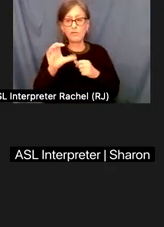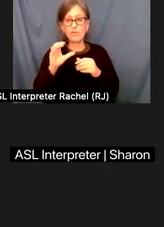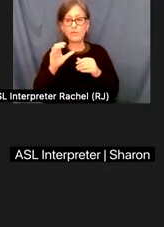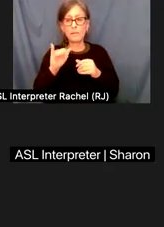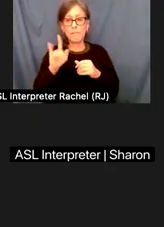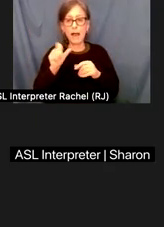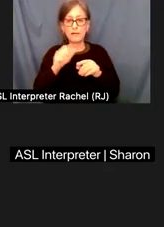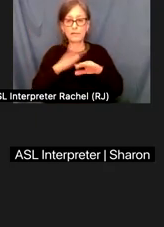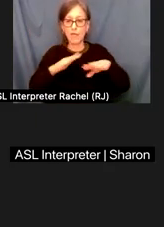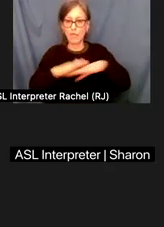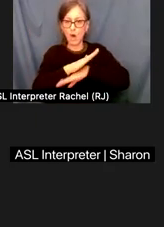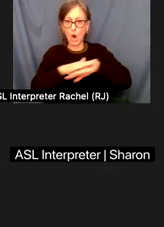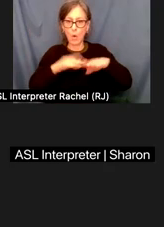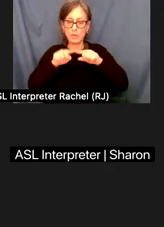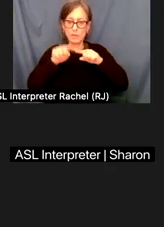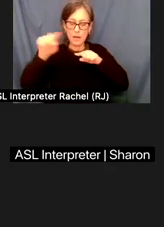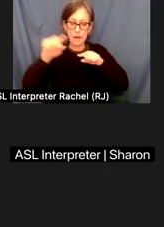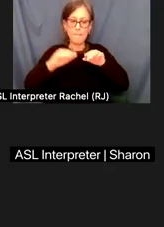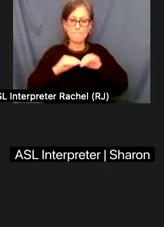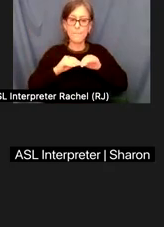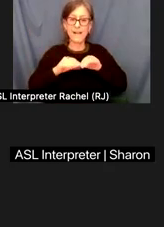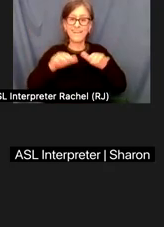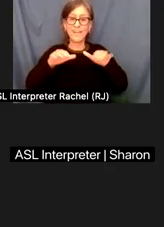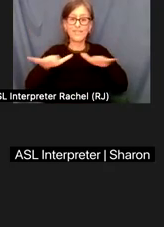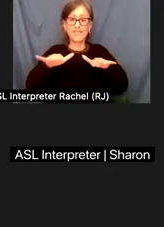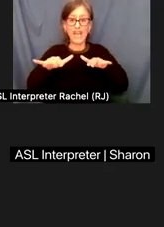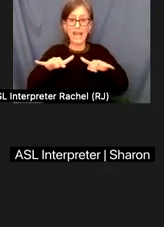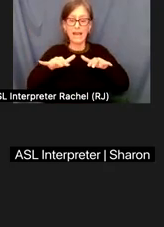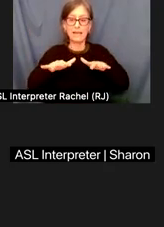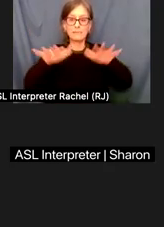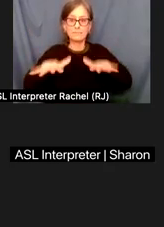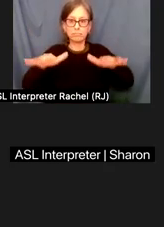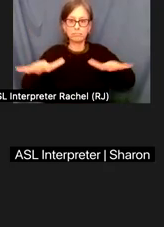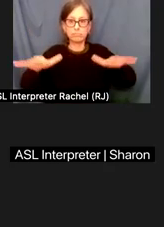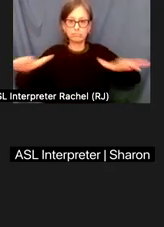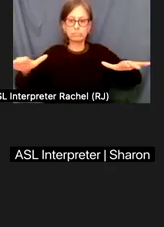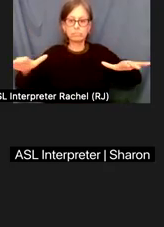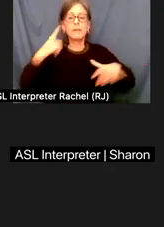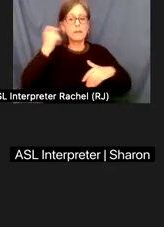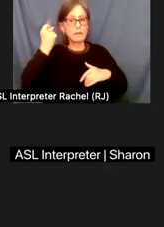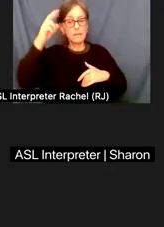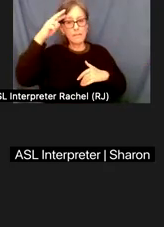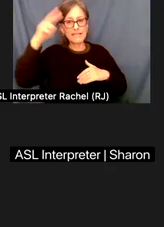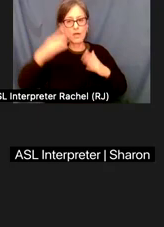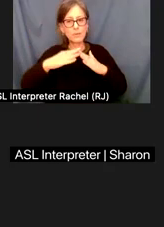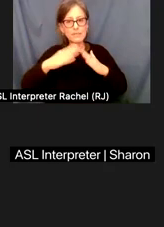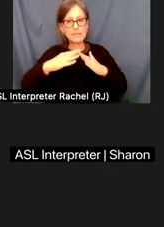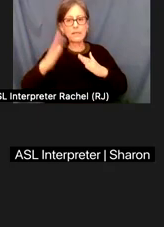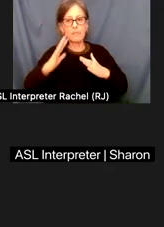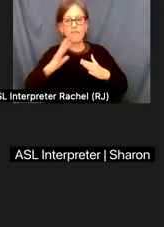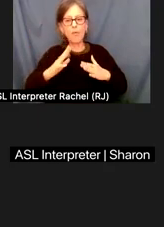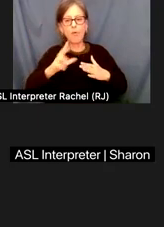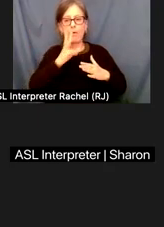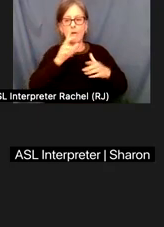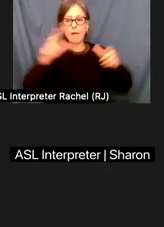the shaking, the way that it comes through and is amplified by the Mexico City is built on a former lake bed, and